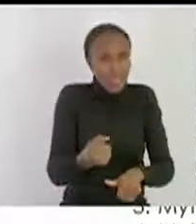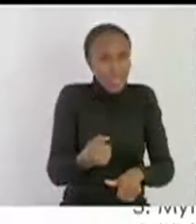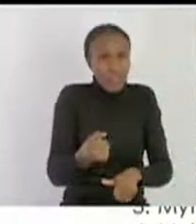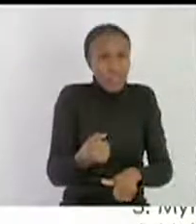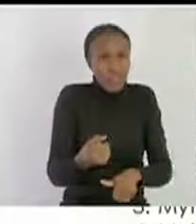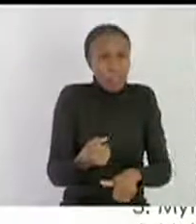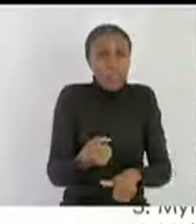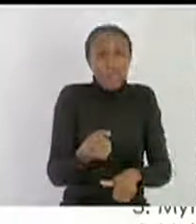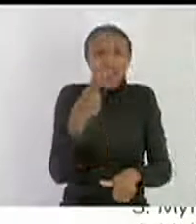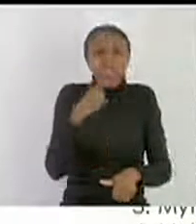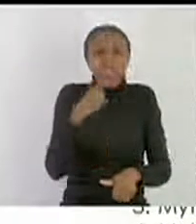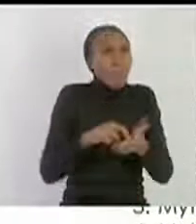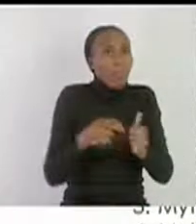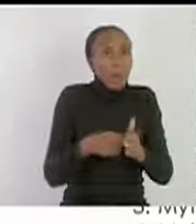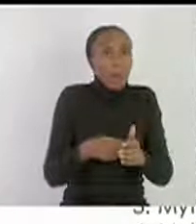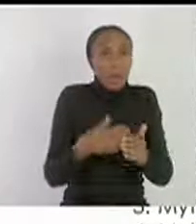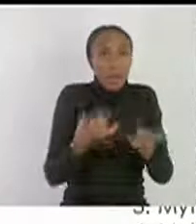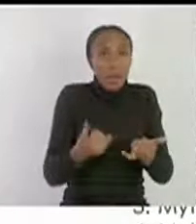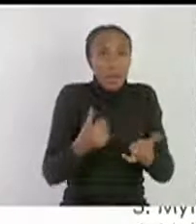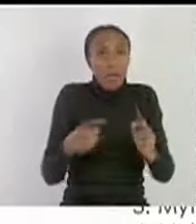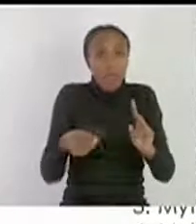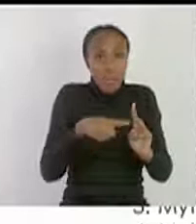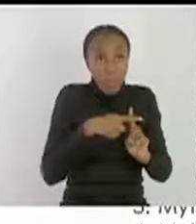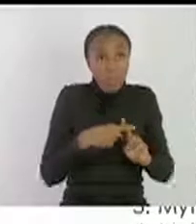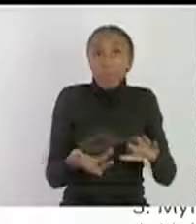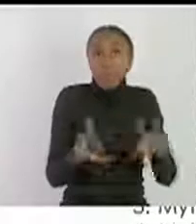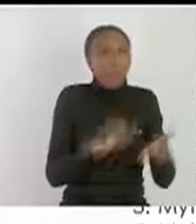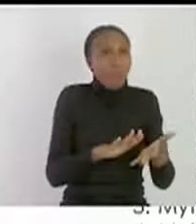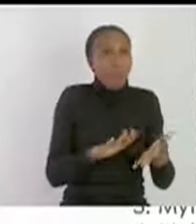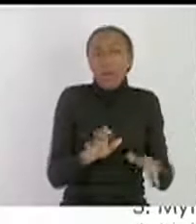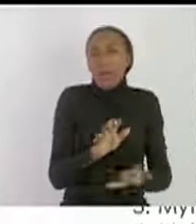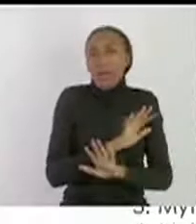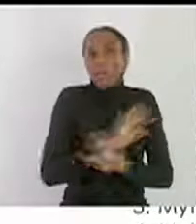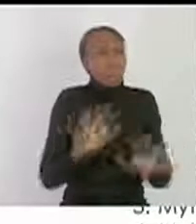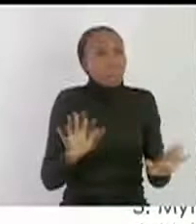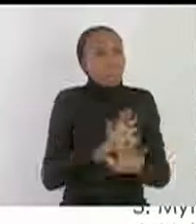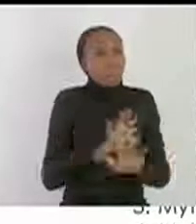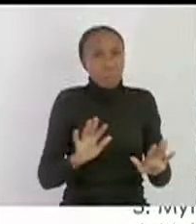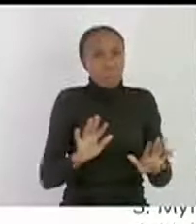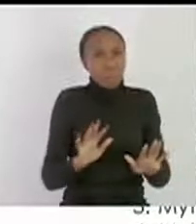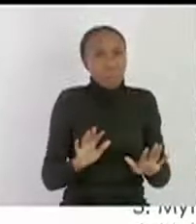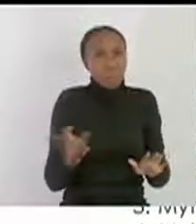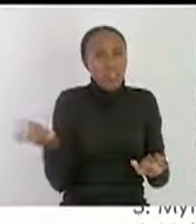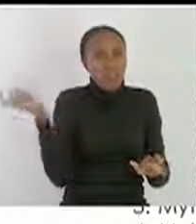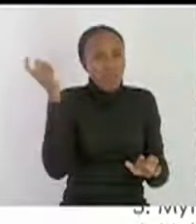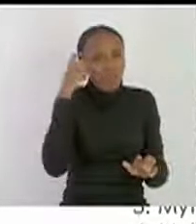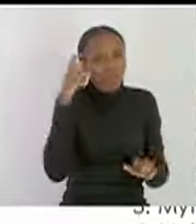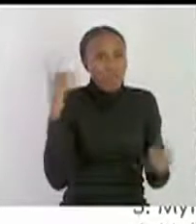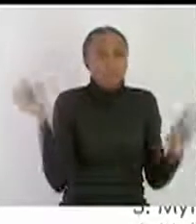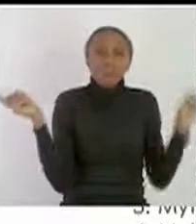that if you have it today, then your life ends there. That means this is just a misconception.